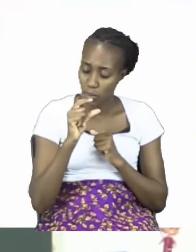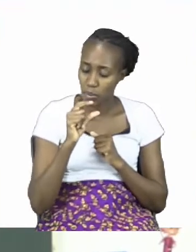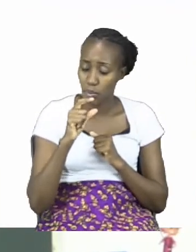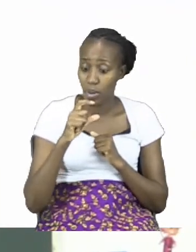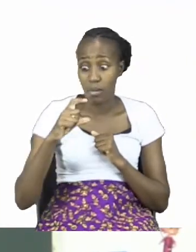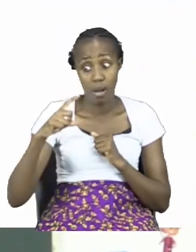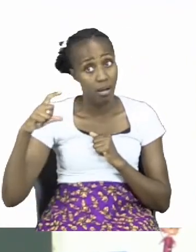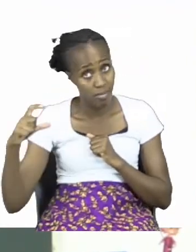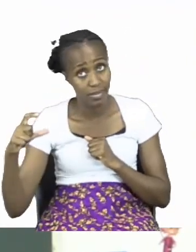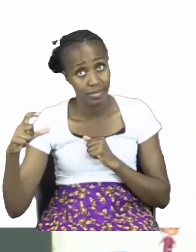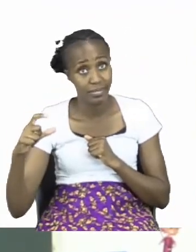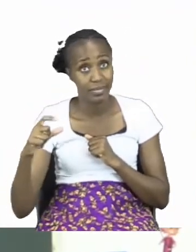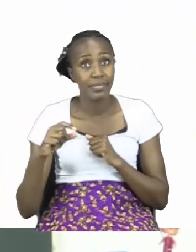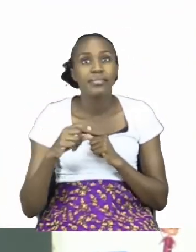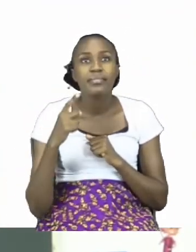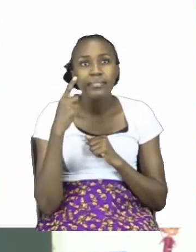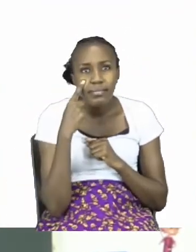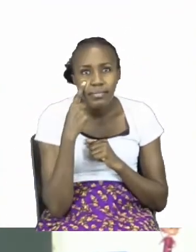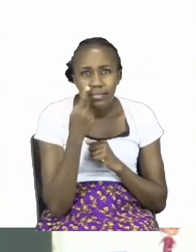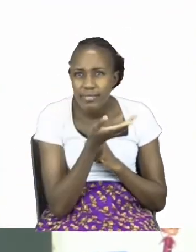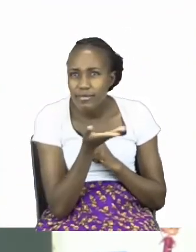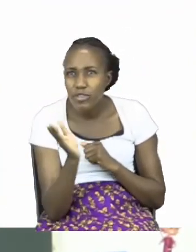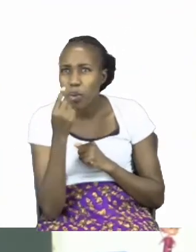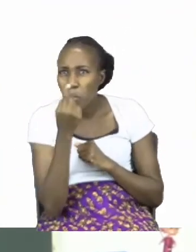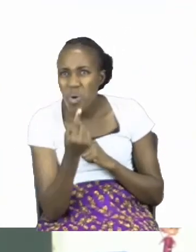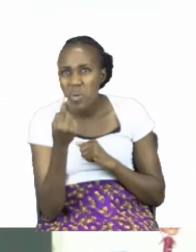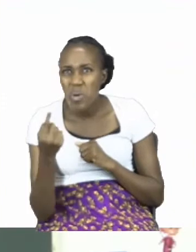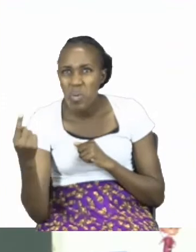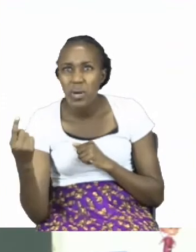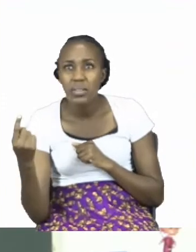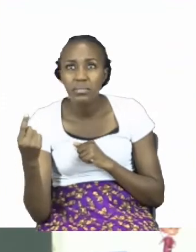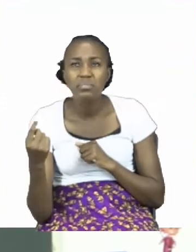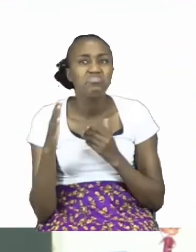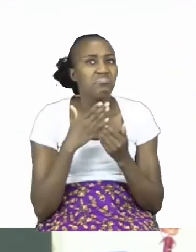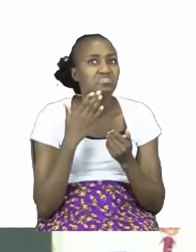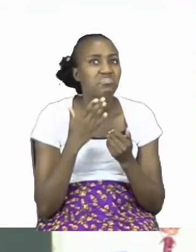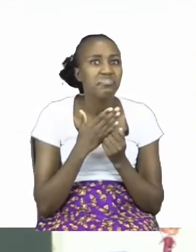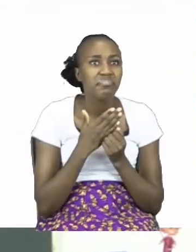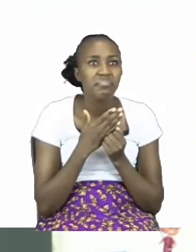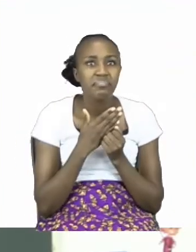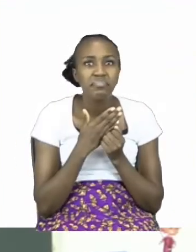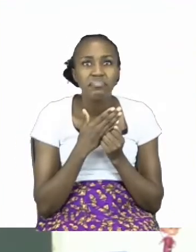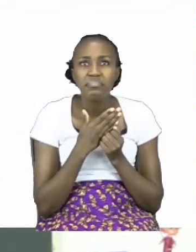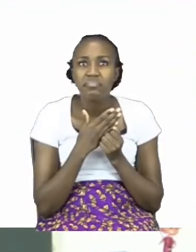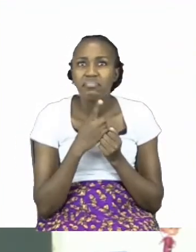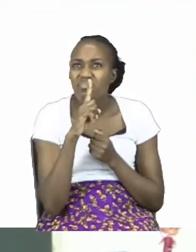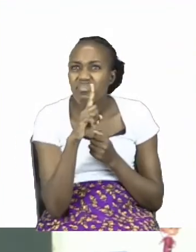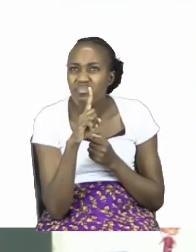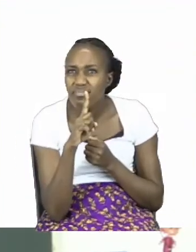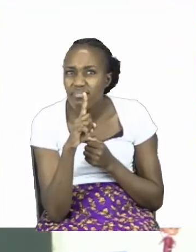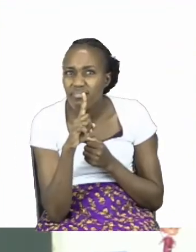1. Now, since all of these are single numbers, it's going to be easy for us to find it. Is there a 1